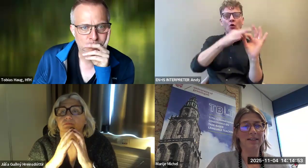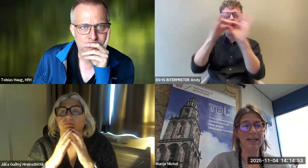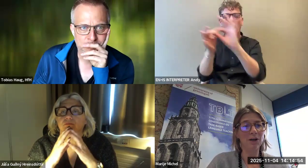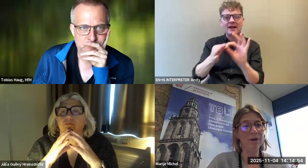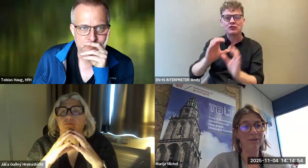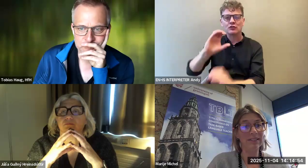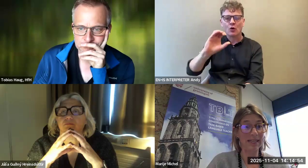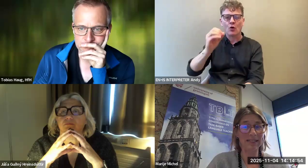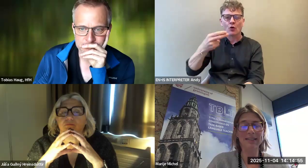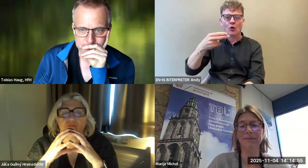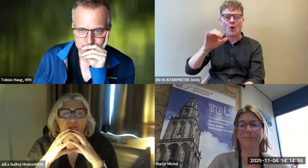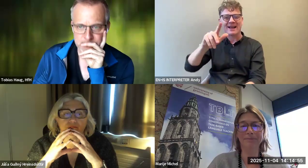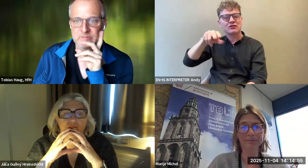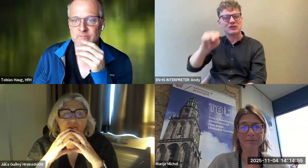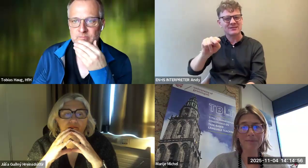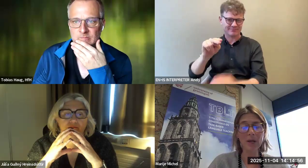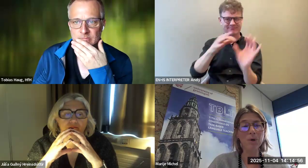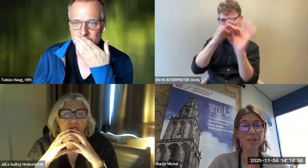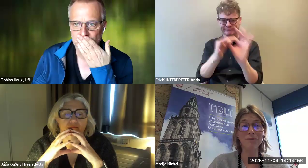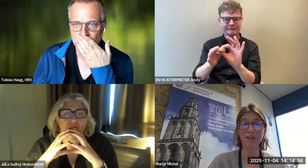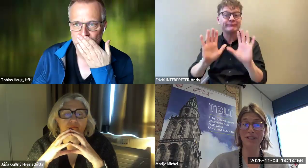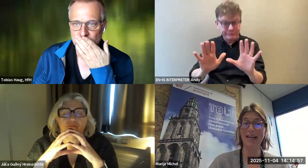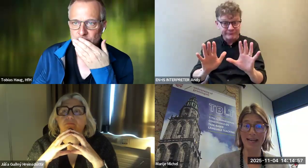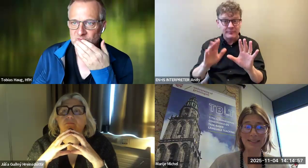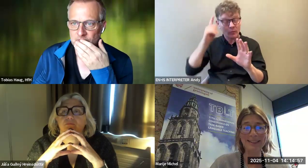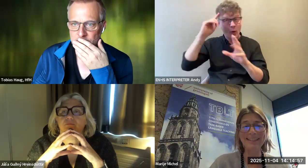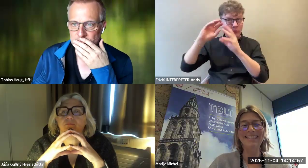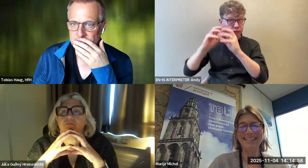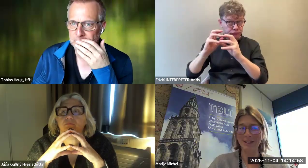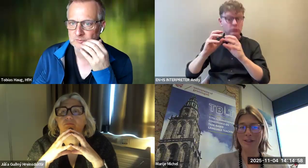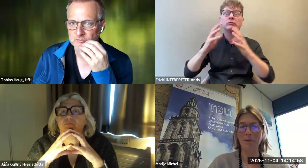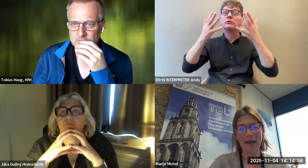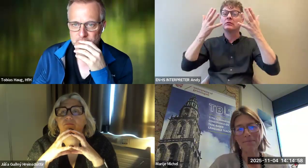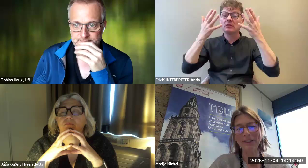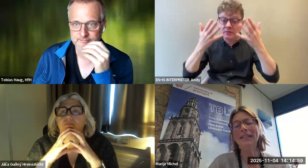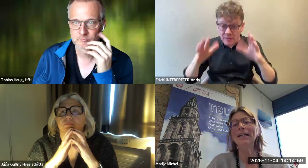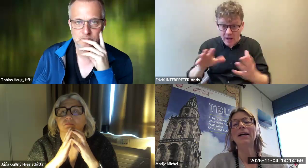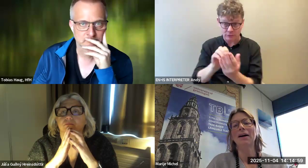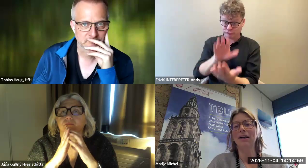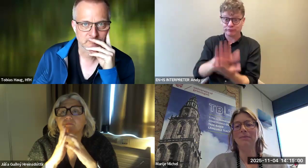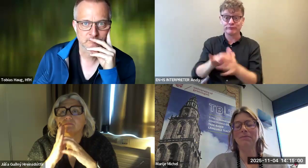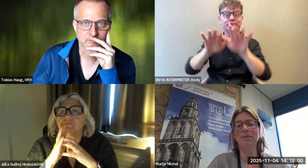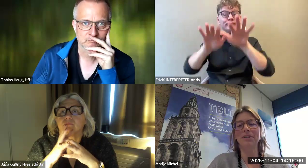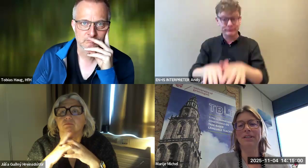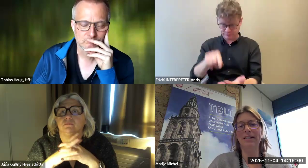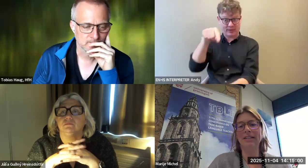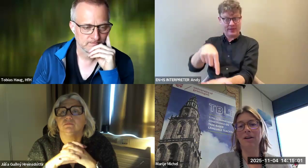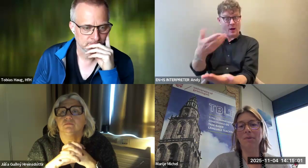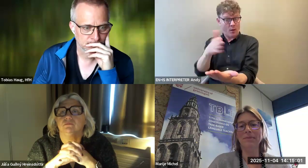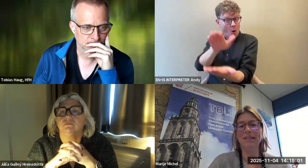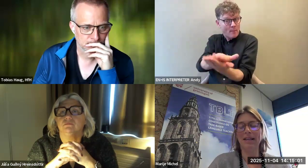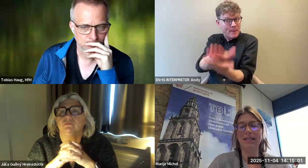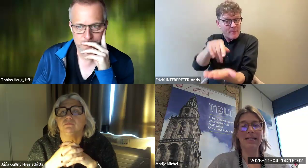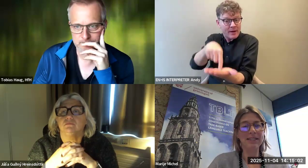it's actually a coherent text. Once you've done that, and it's on paper,